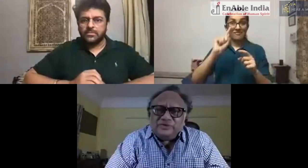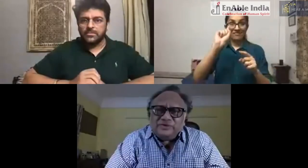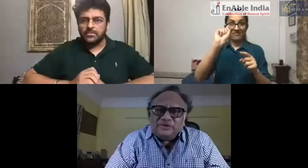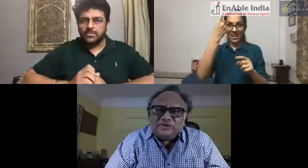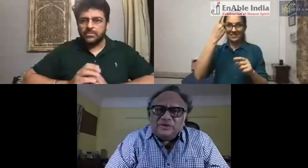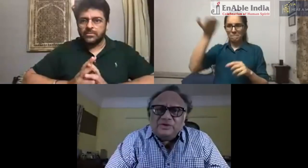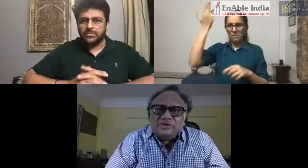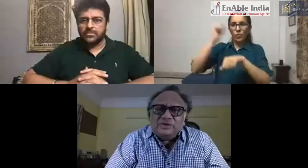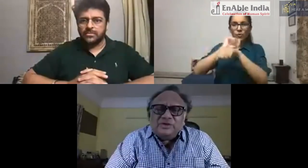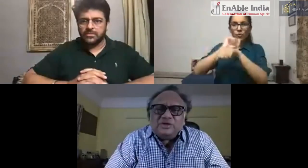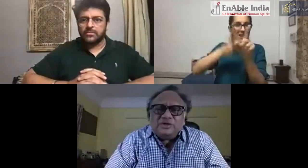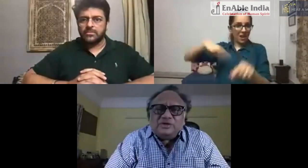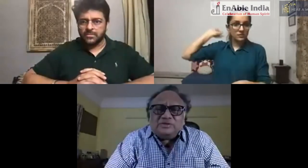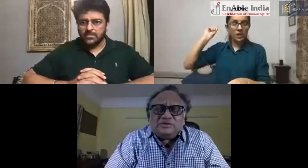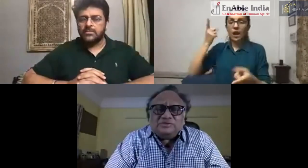wave